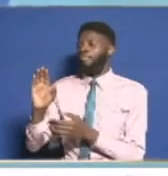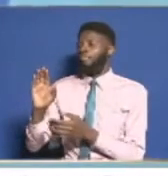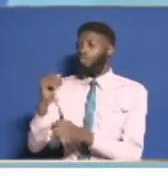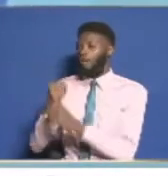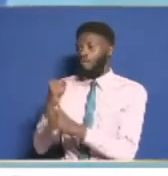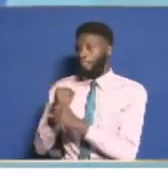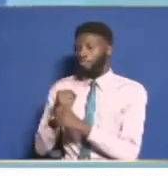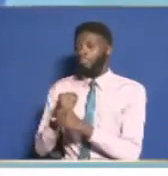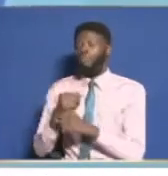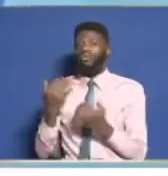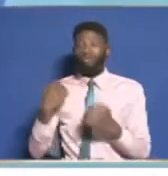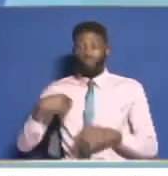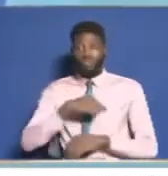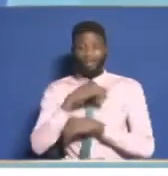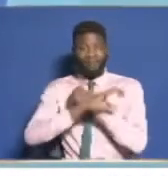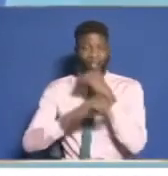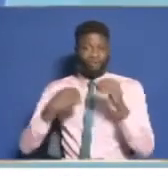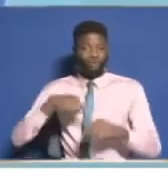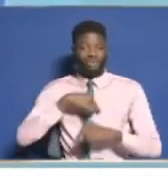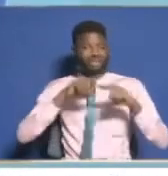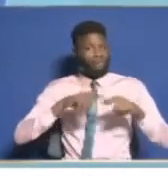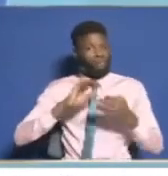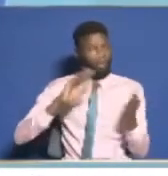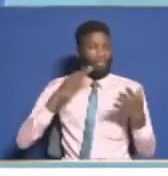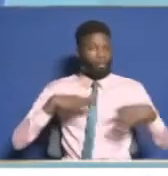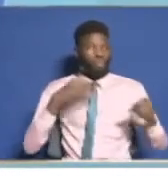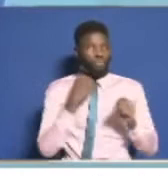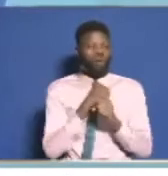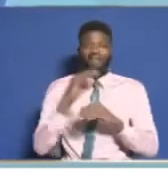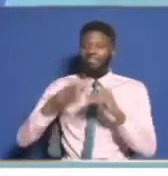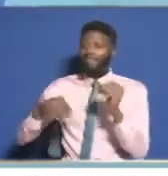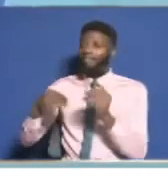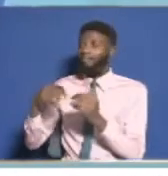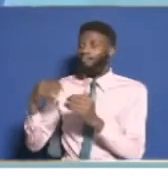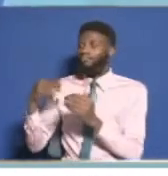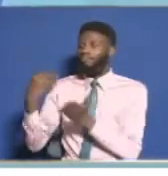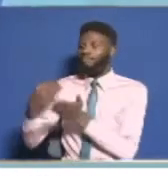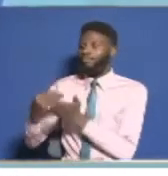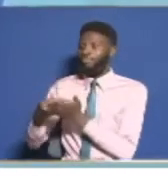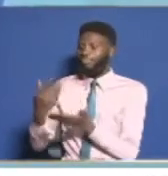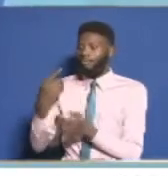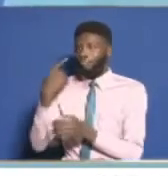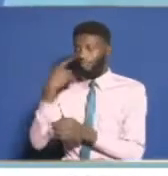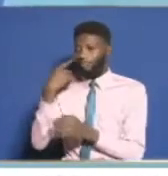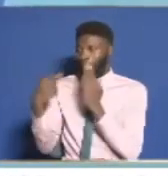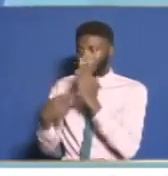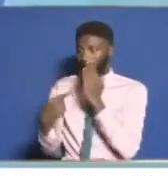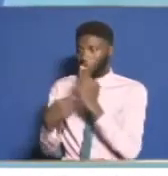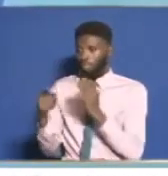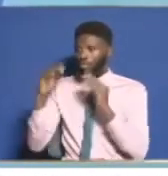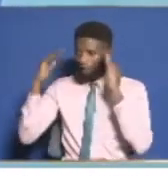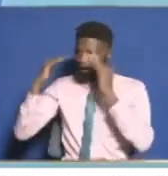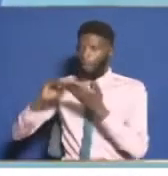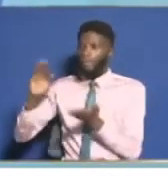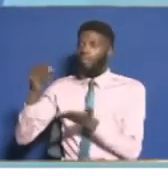more labor intensive than capital intensive, and looking at digitization is a capital intensive. So it's a question of trying to